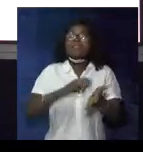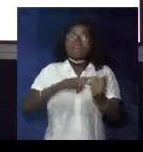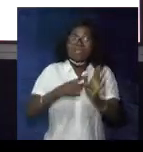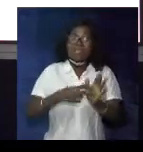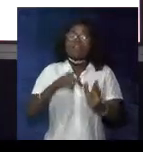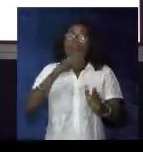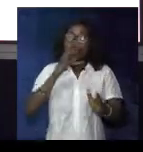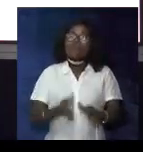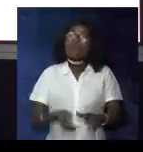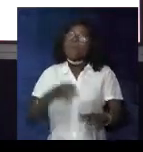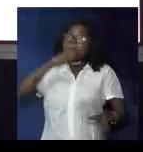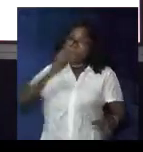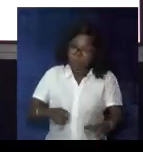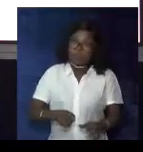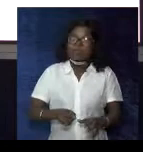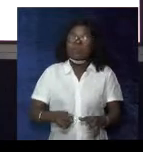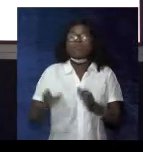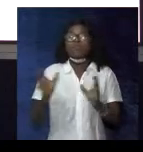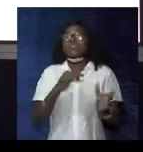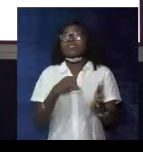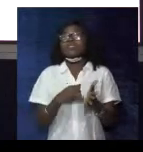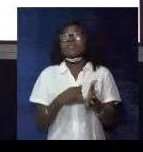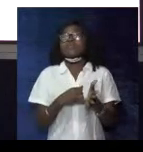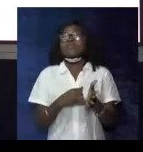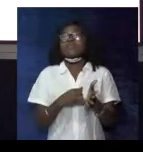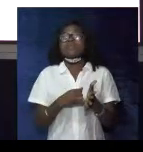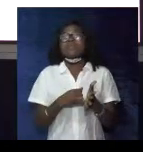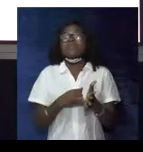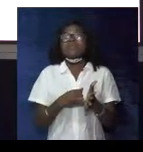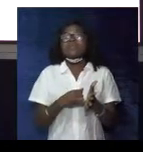means. That means you are bound by law to come.